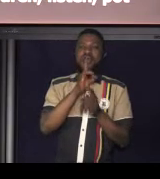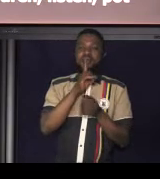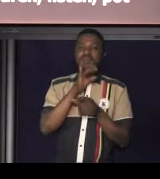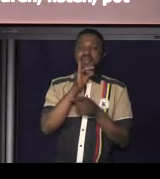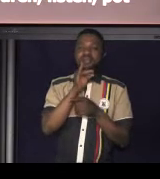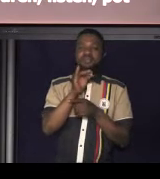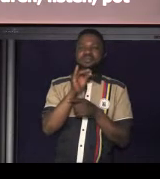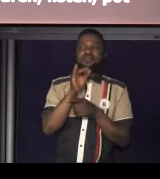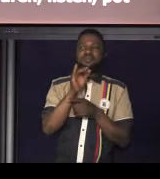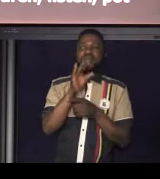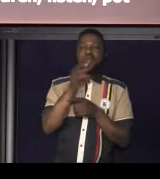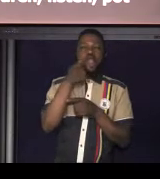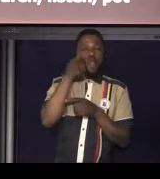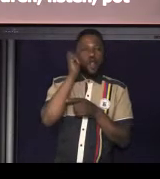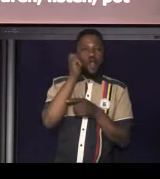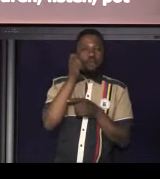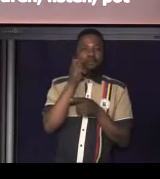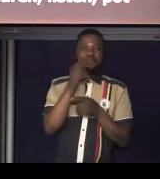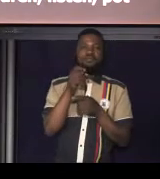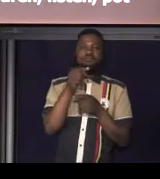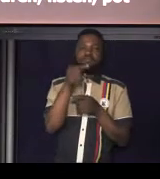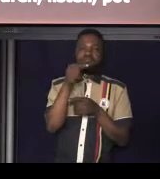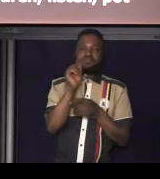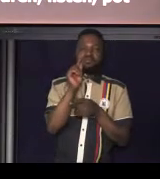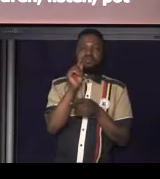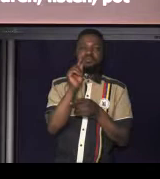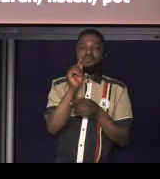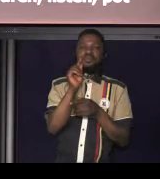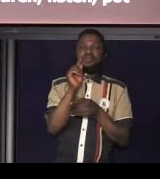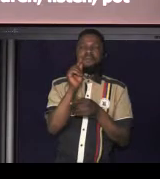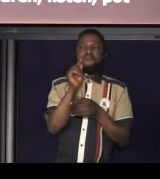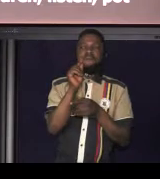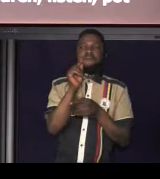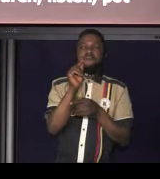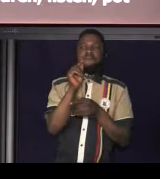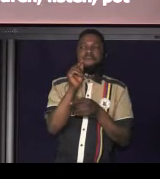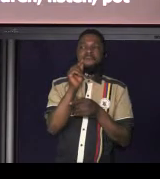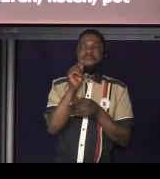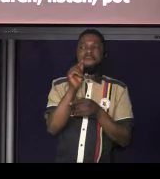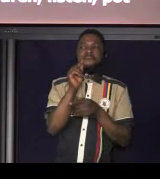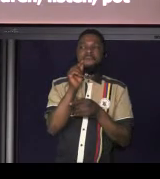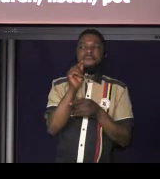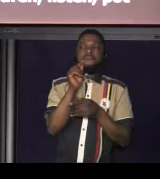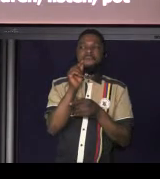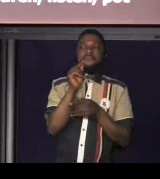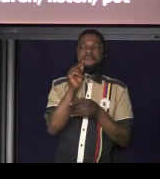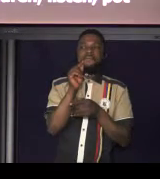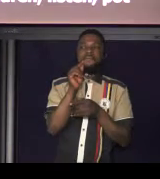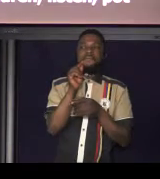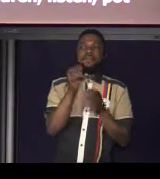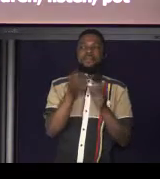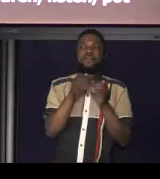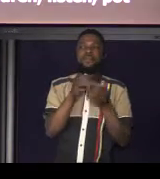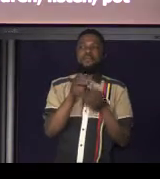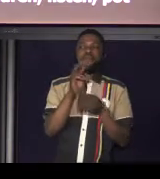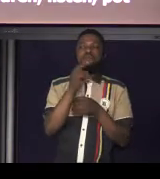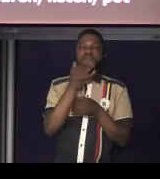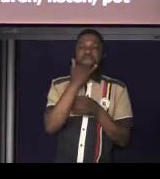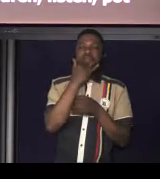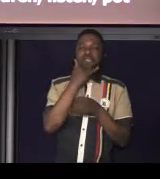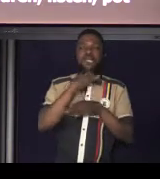that's your answer. If that is what you have written, please give yourself a tick. Well done. Number